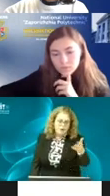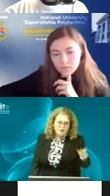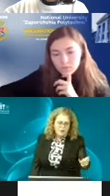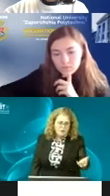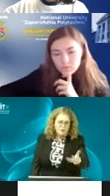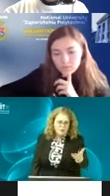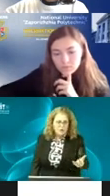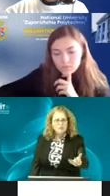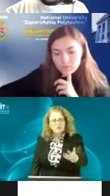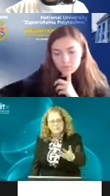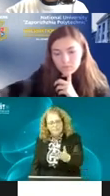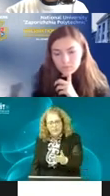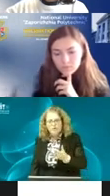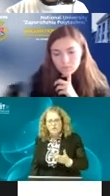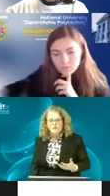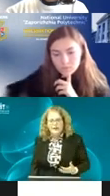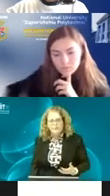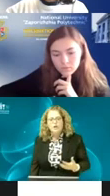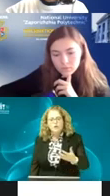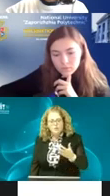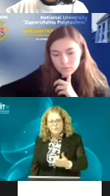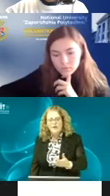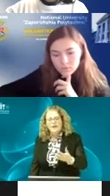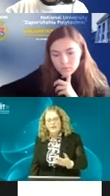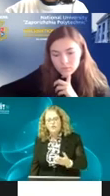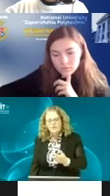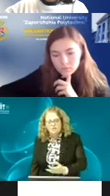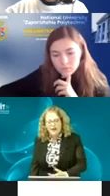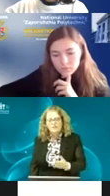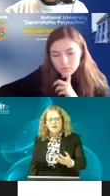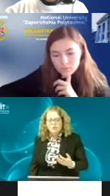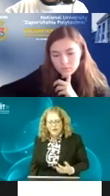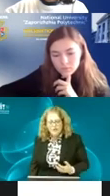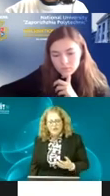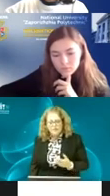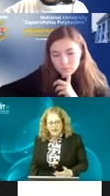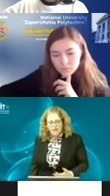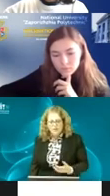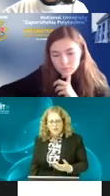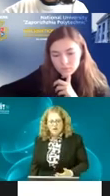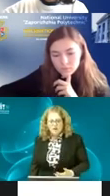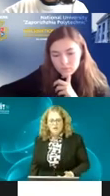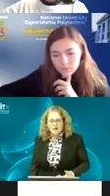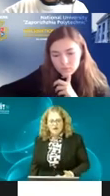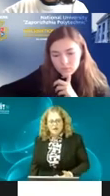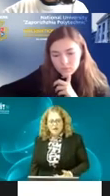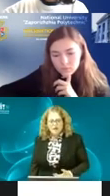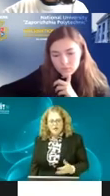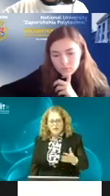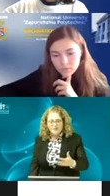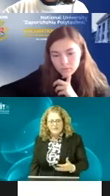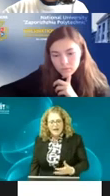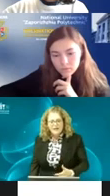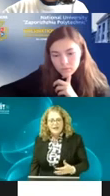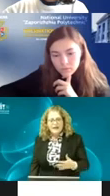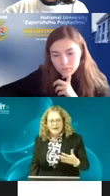of wearing all these clothes, the doctor is able to speak and to interact with the patient